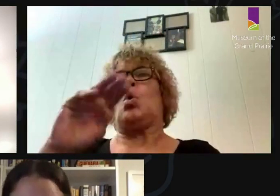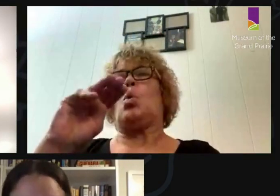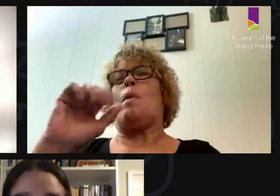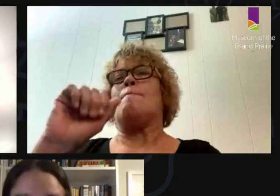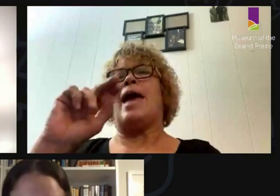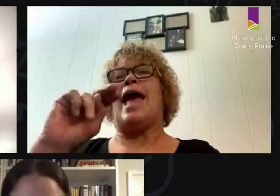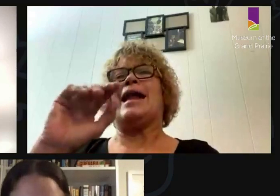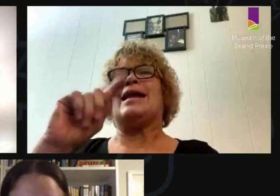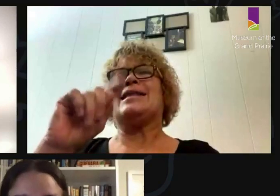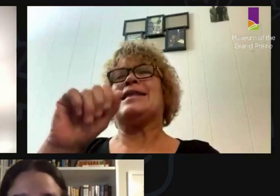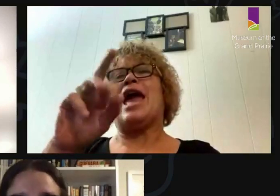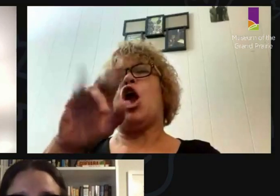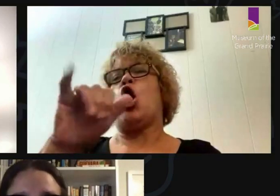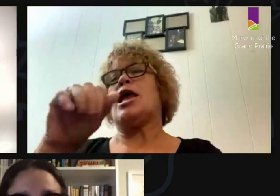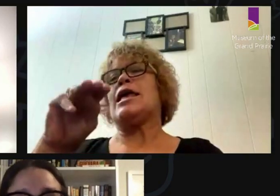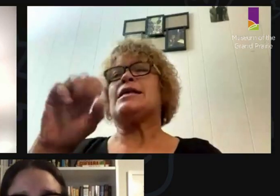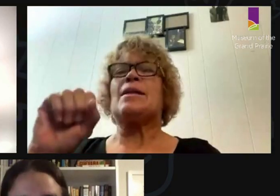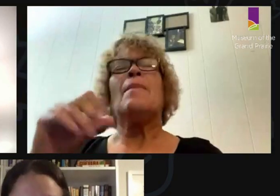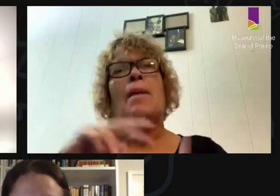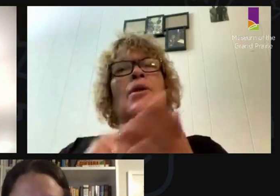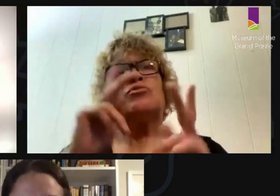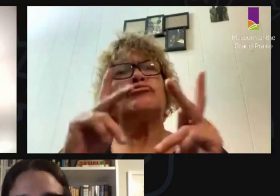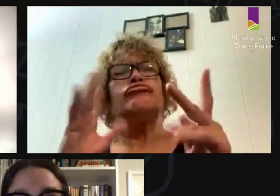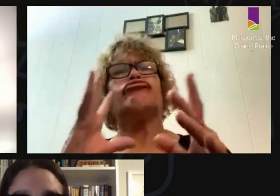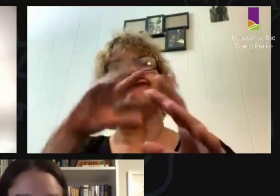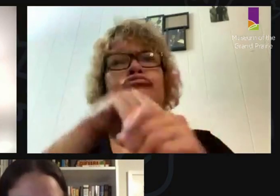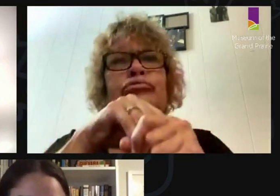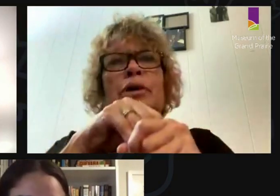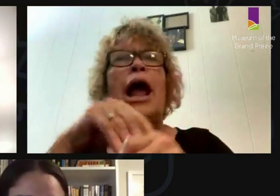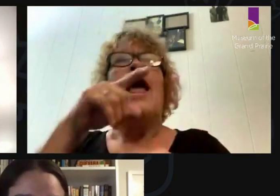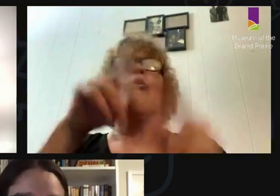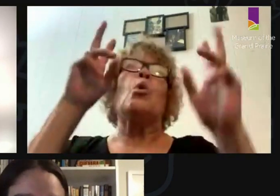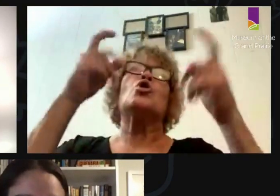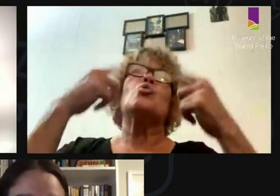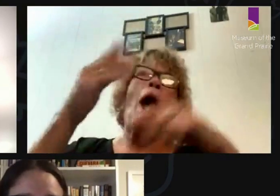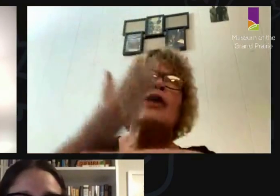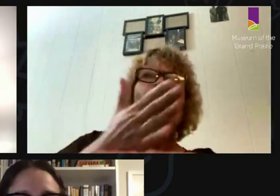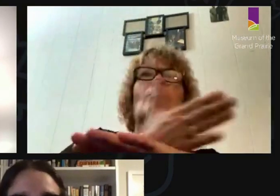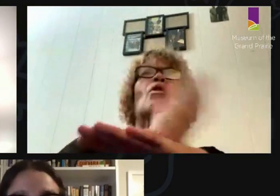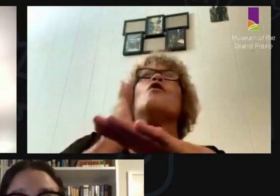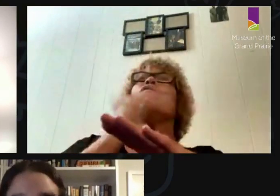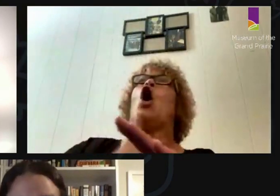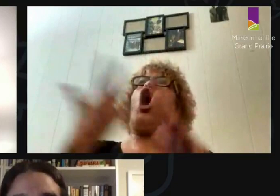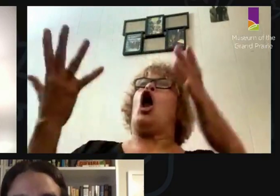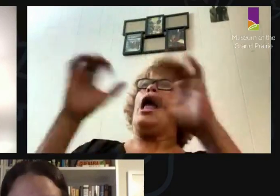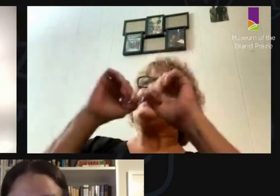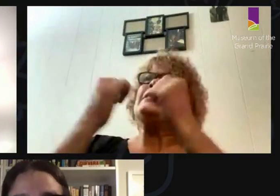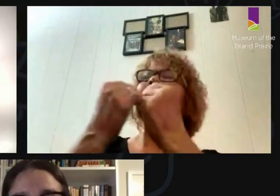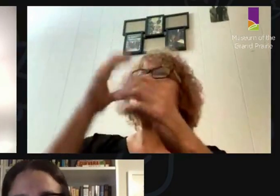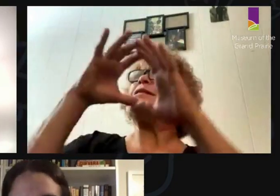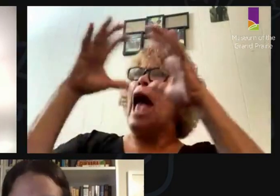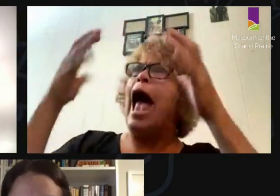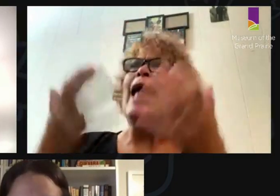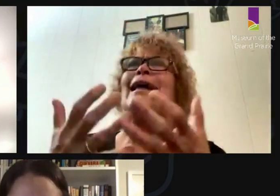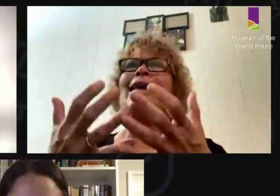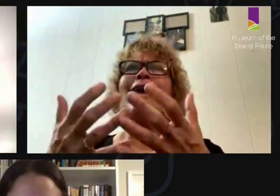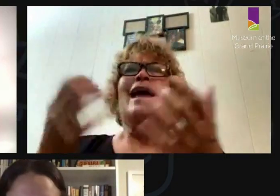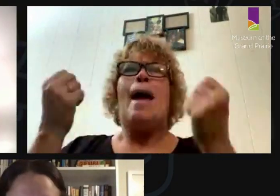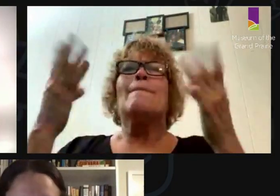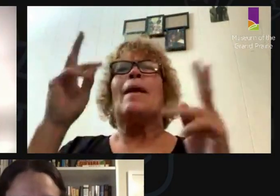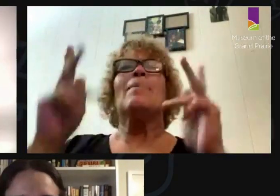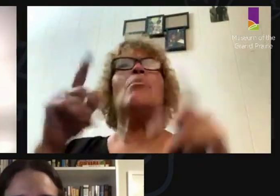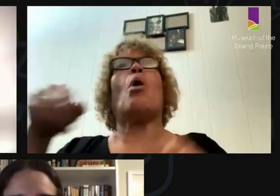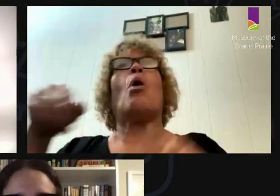eugenicists saw themselves as, you know, contributing to the betterment of society. Many of them really thought that they were